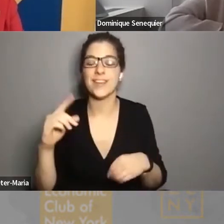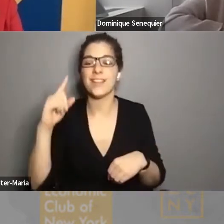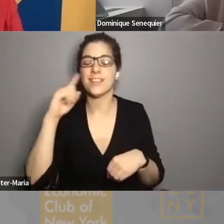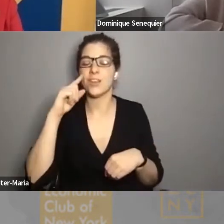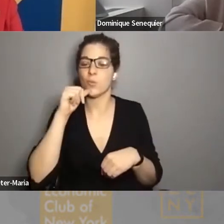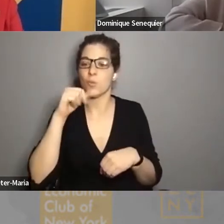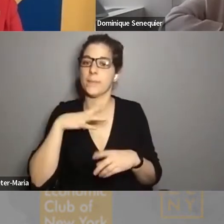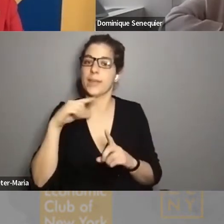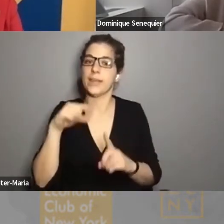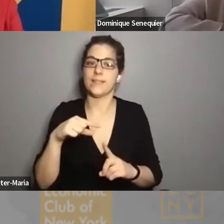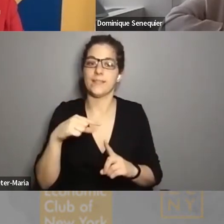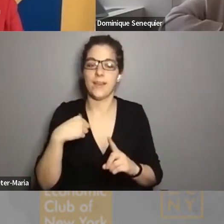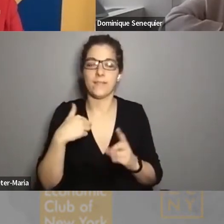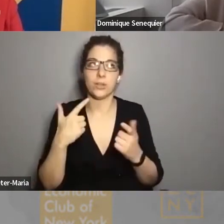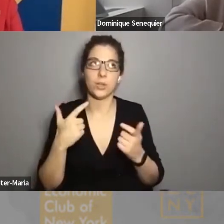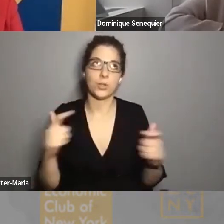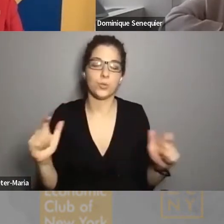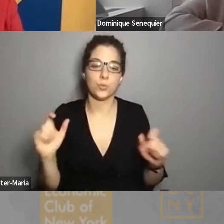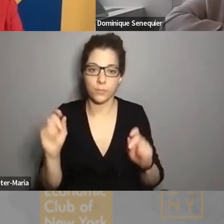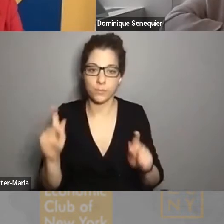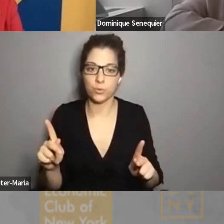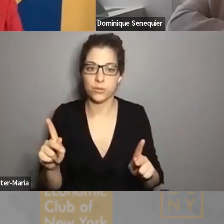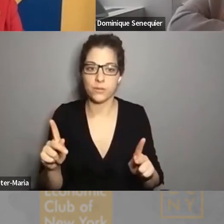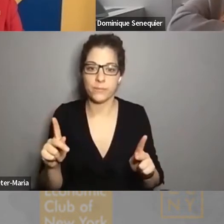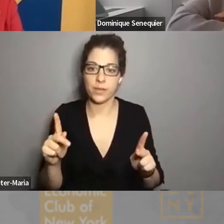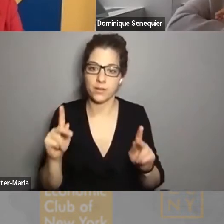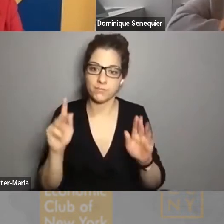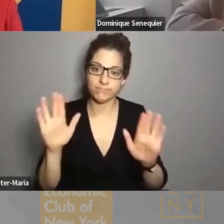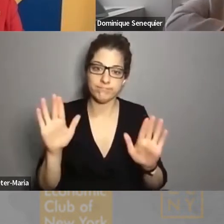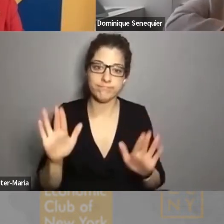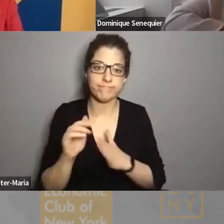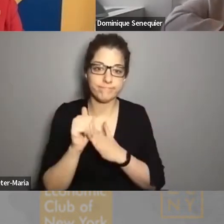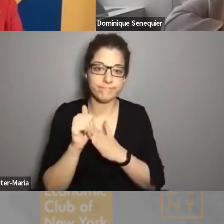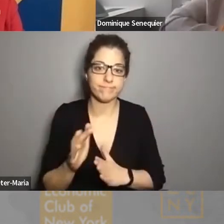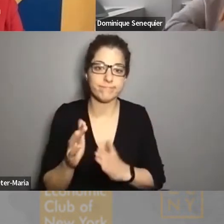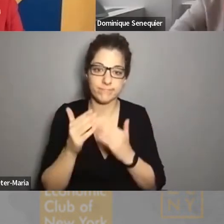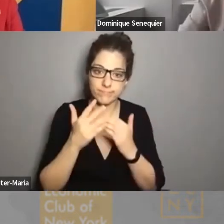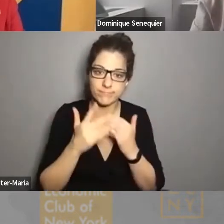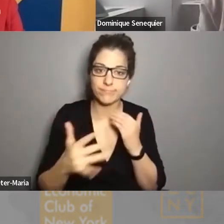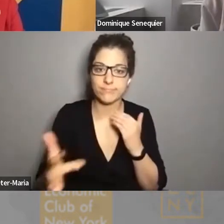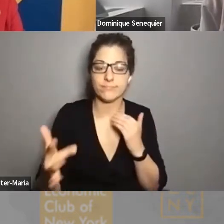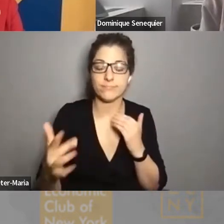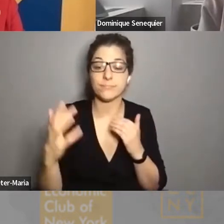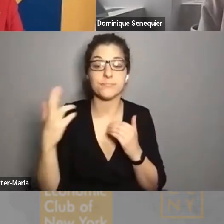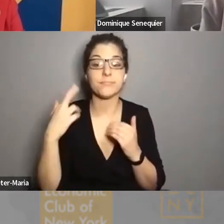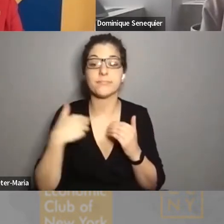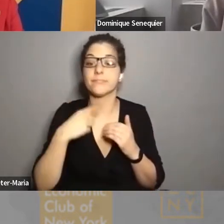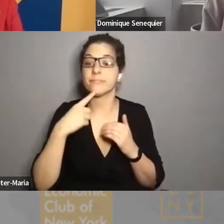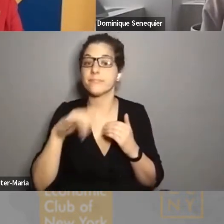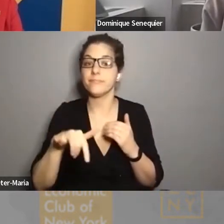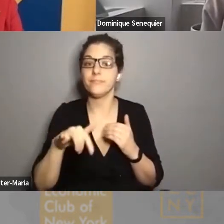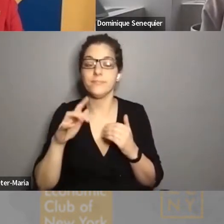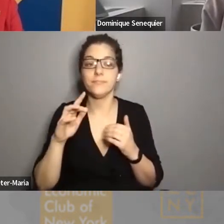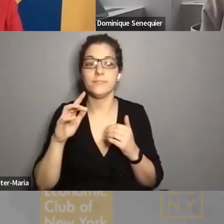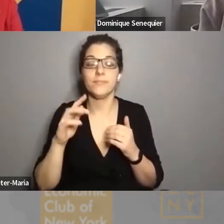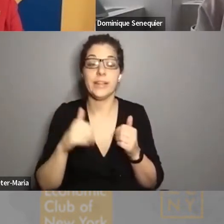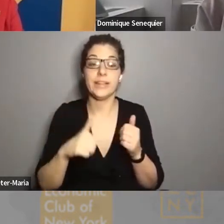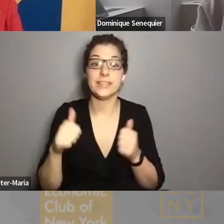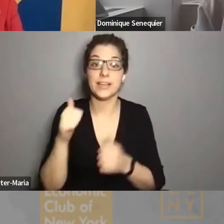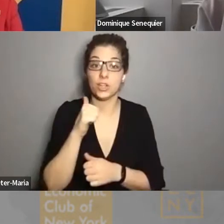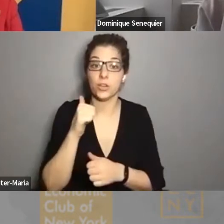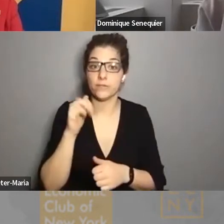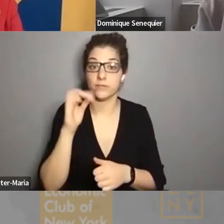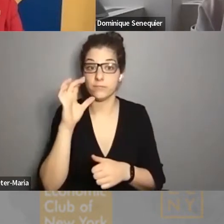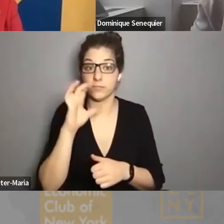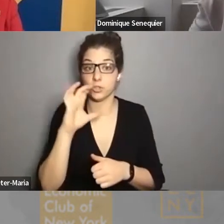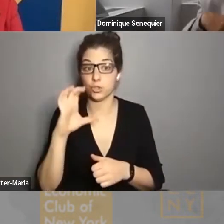an enormous opportunity to be great leaders going forward. And the reason I say is that because in the executive search world where I